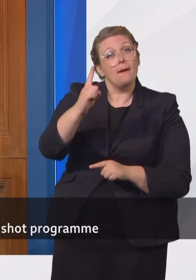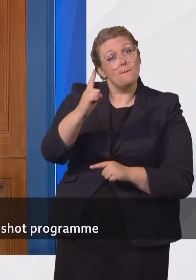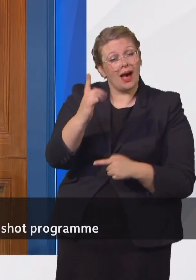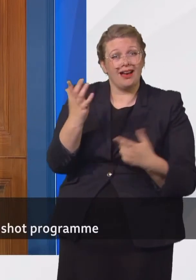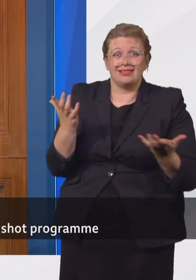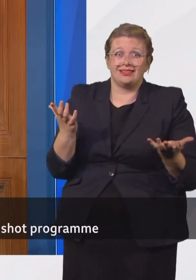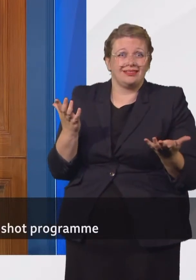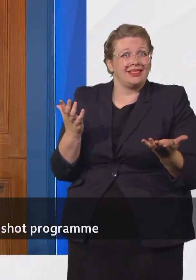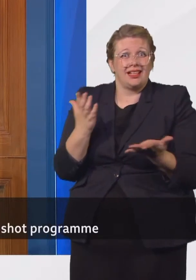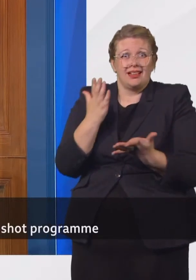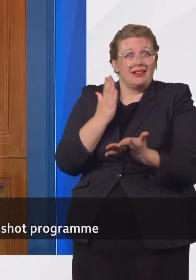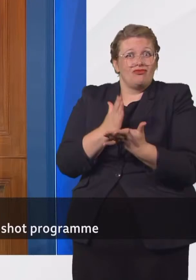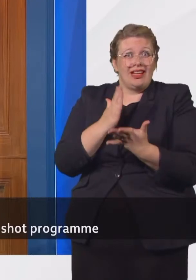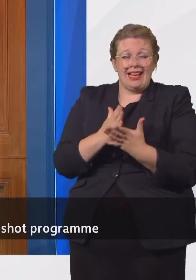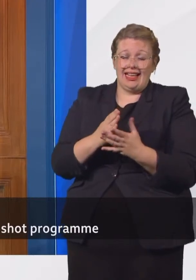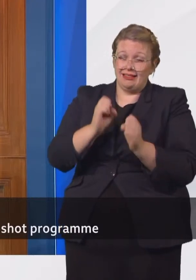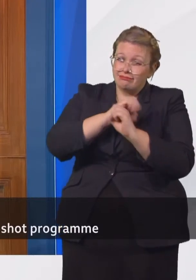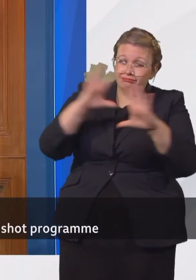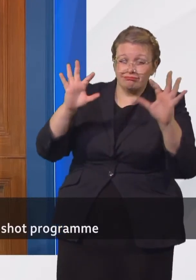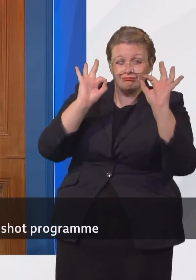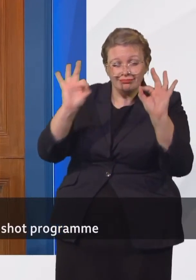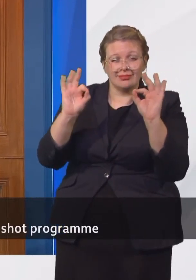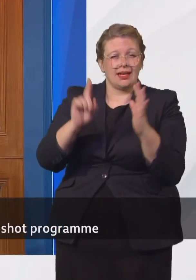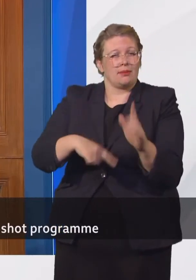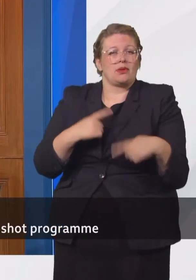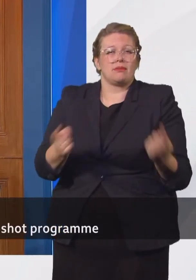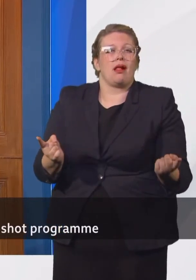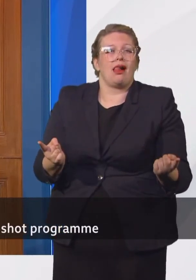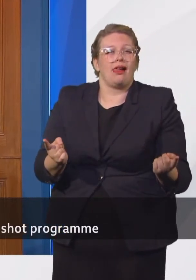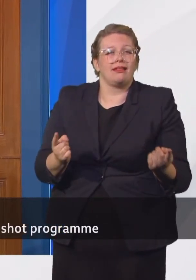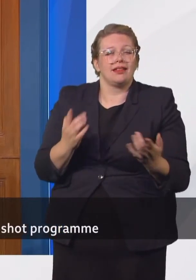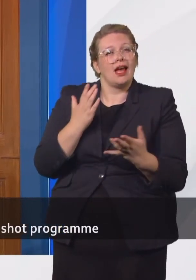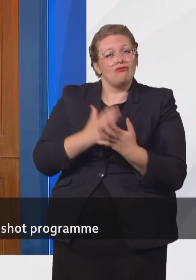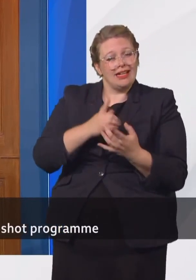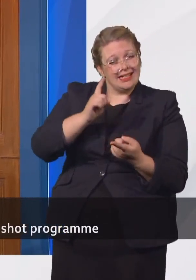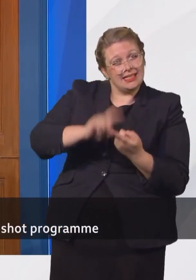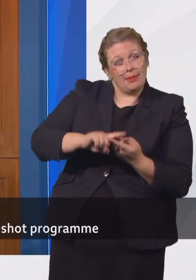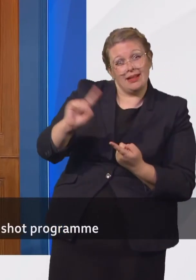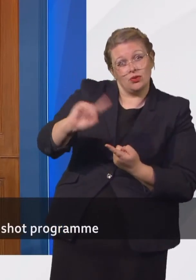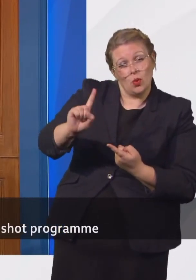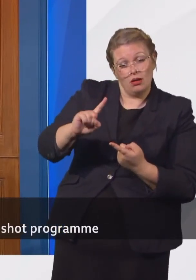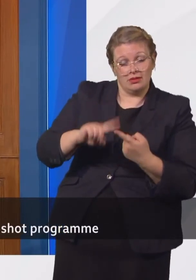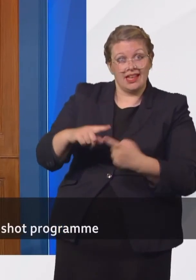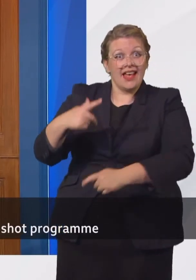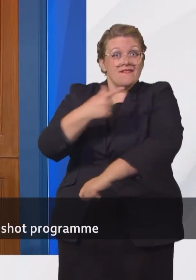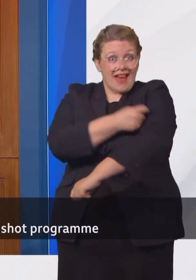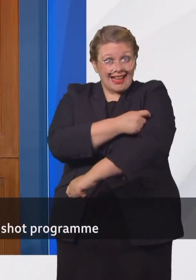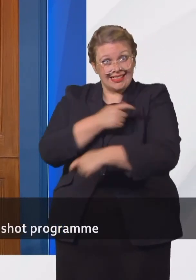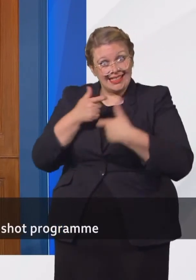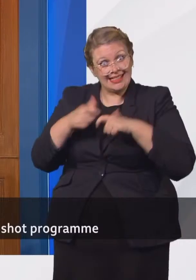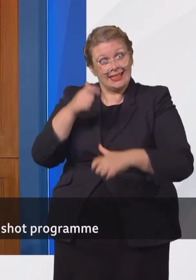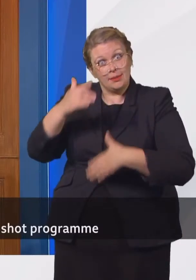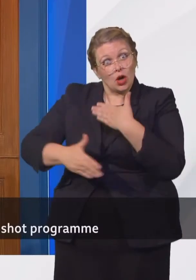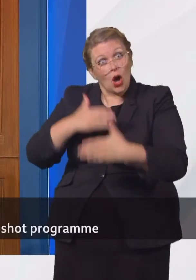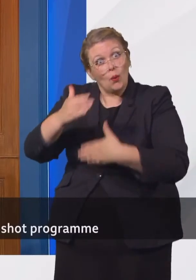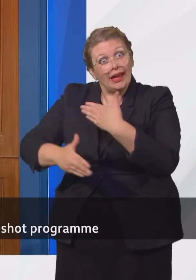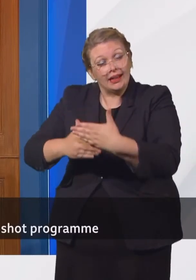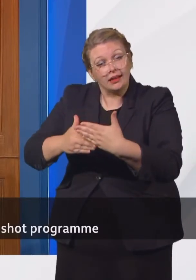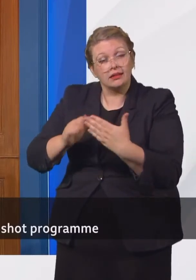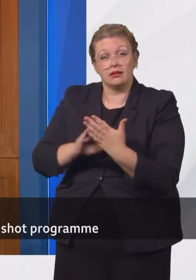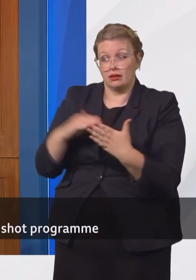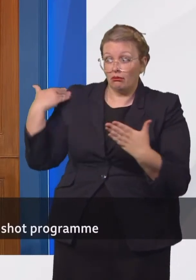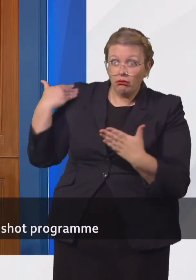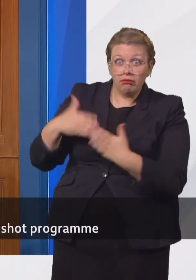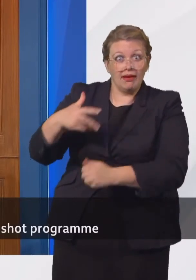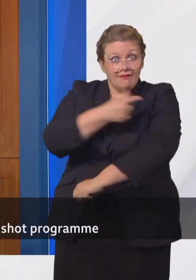impossible to say, and so much depends upon, first of all, the success of our vaccine programme, not just what we've done already,